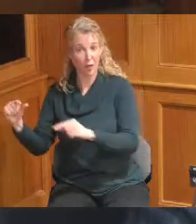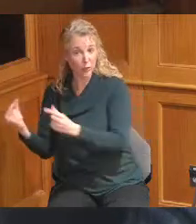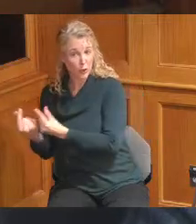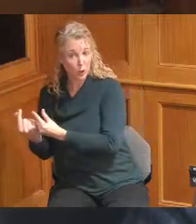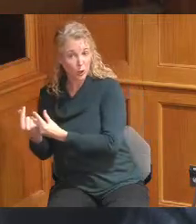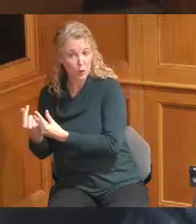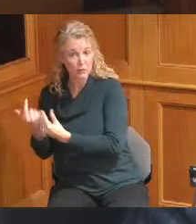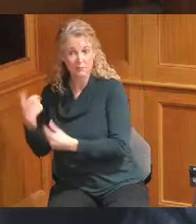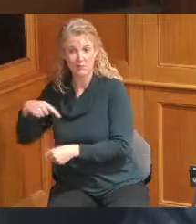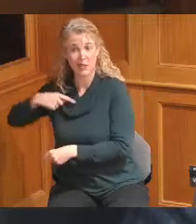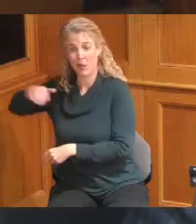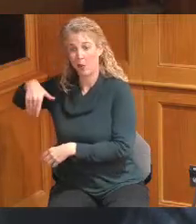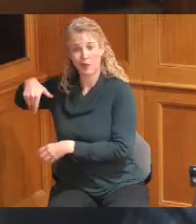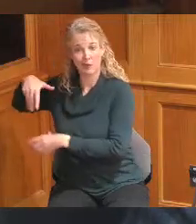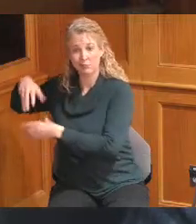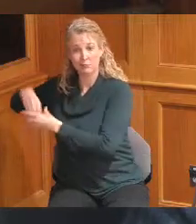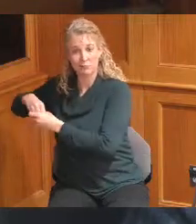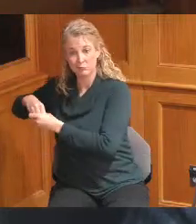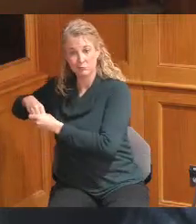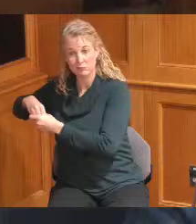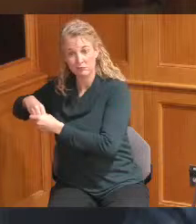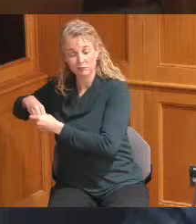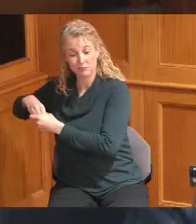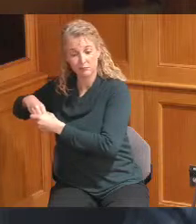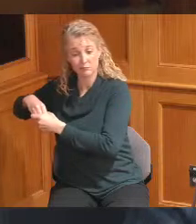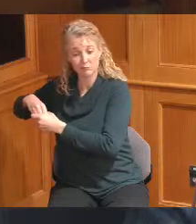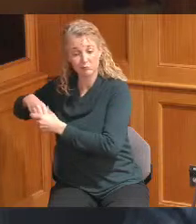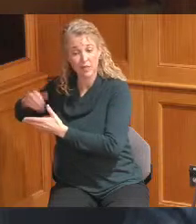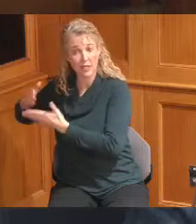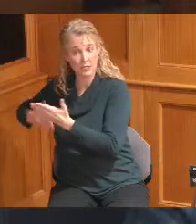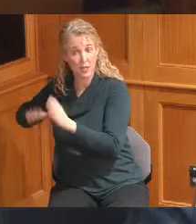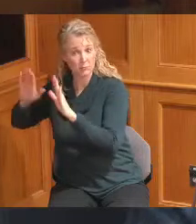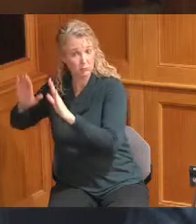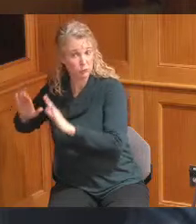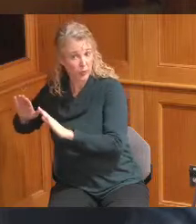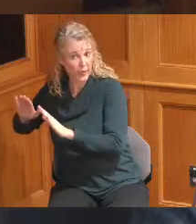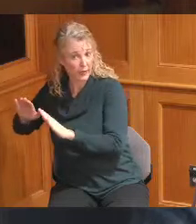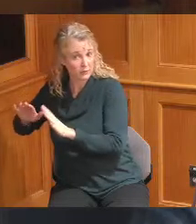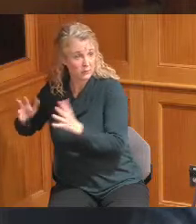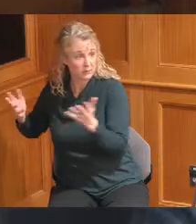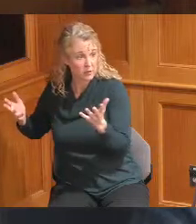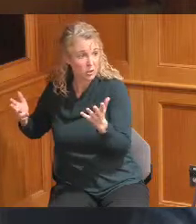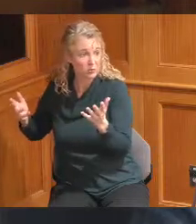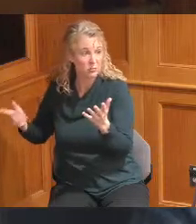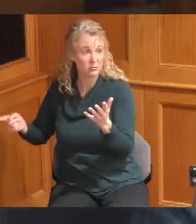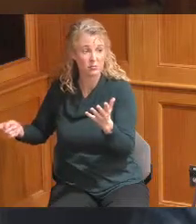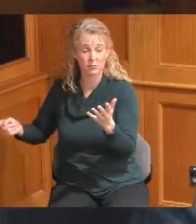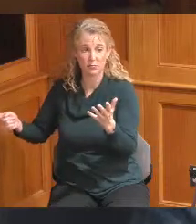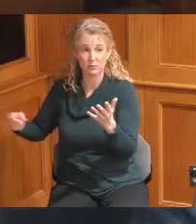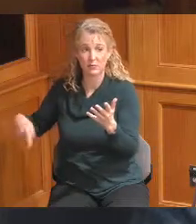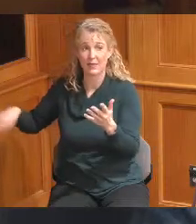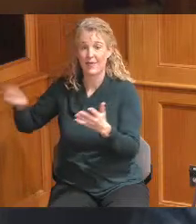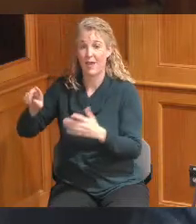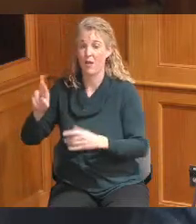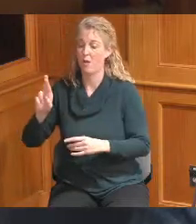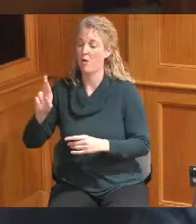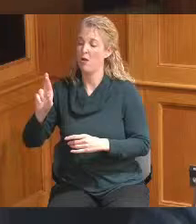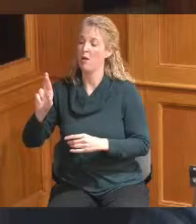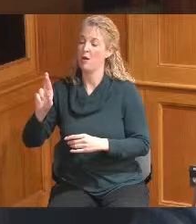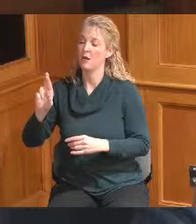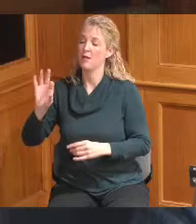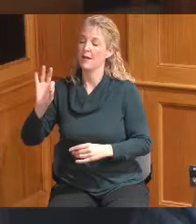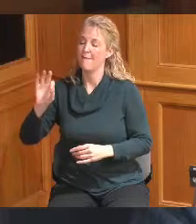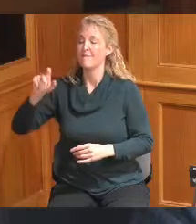that we're not a member of, and some of them are good ones, and they have to go through RFPs and all this